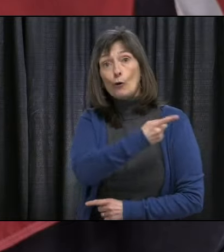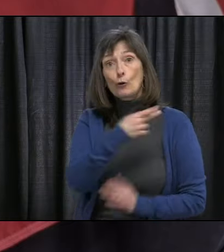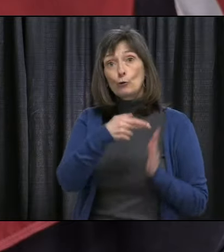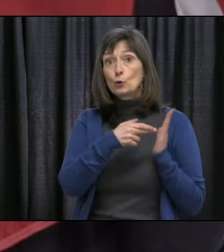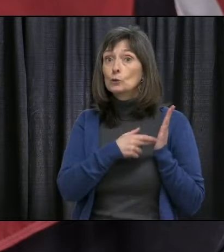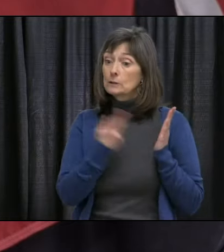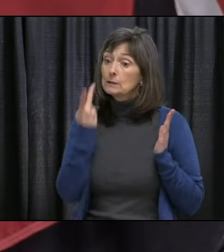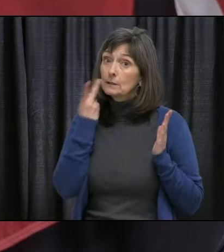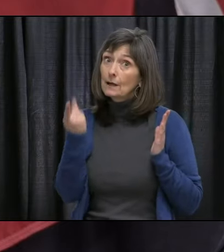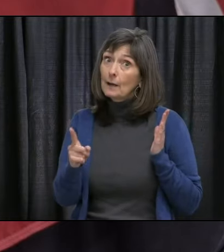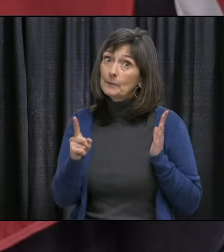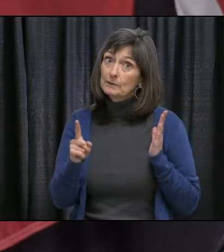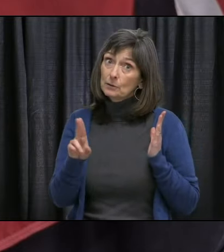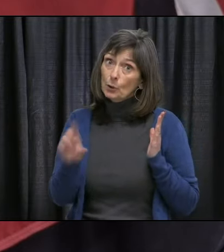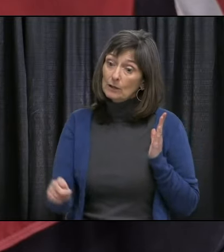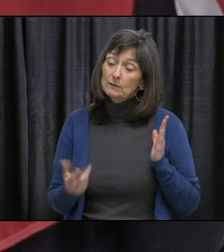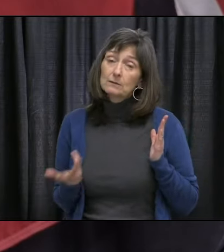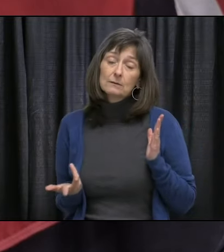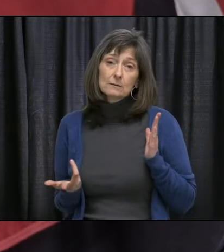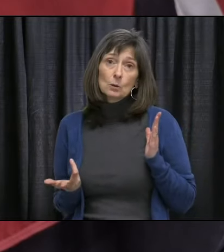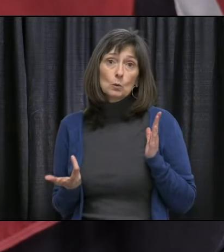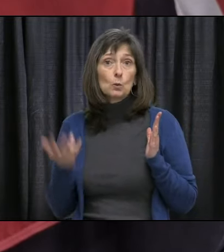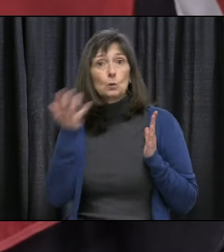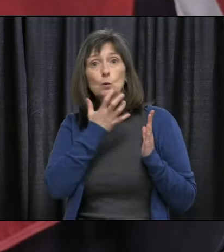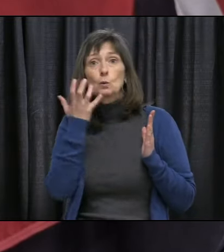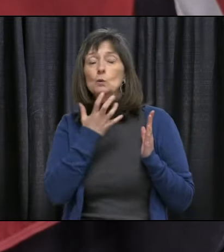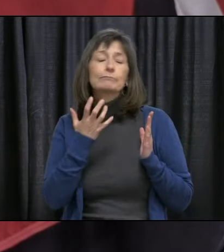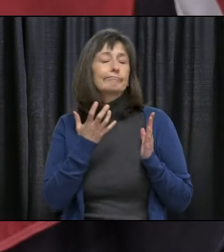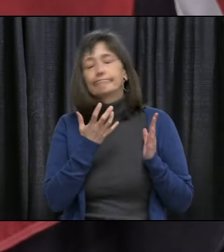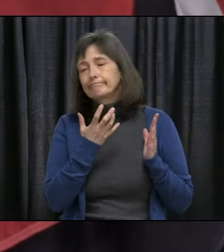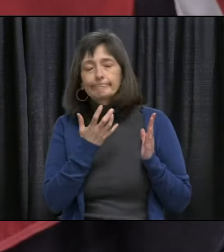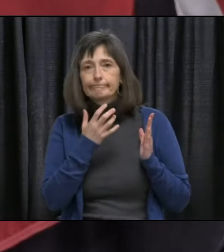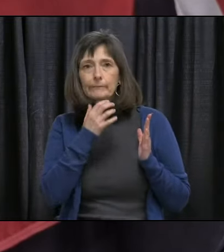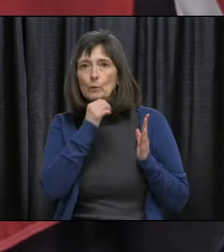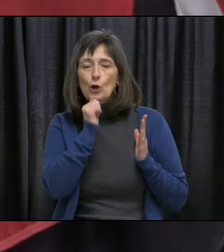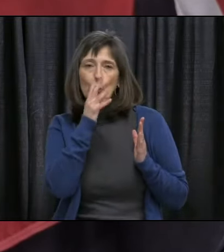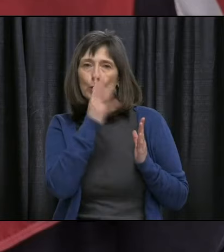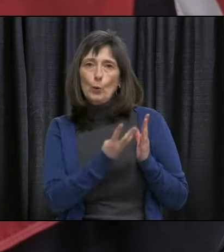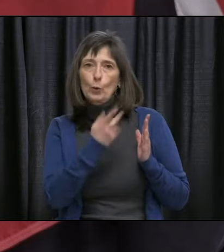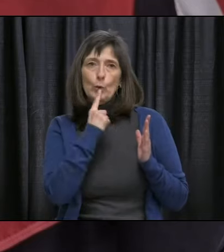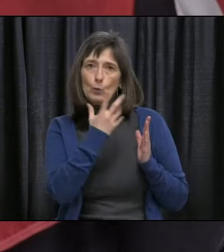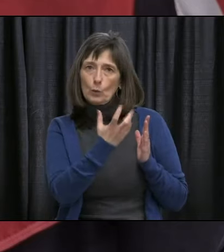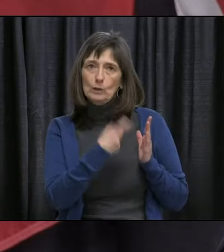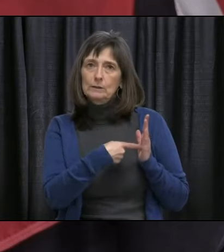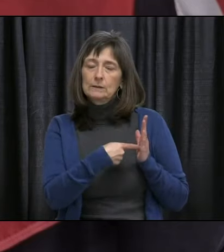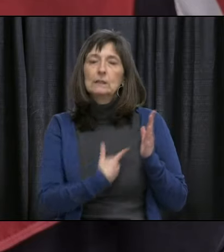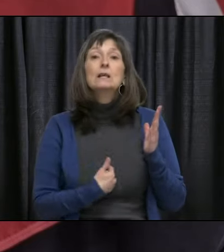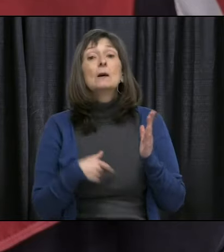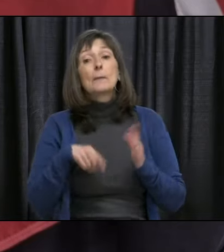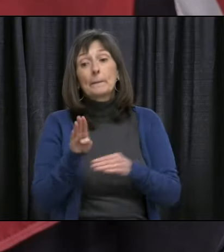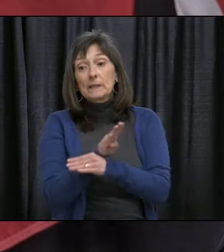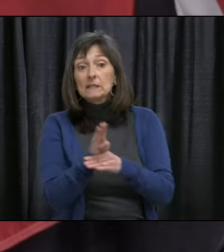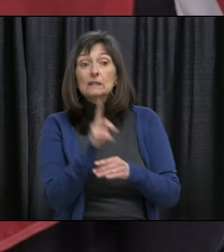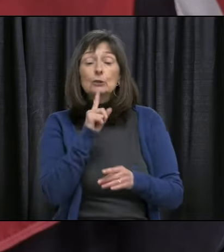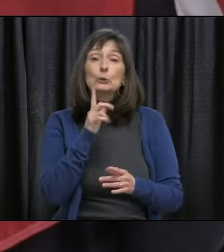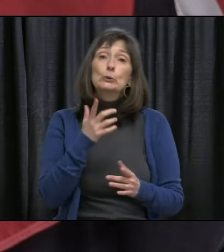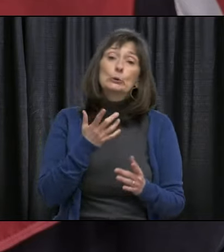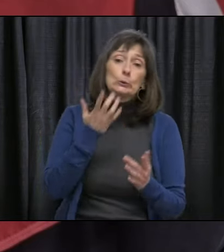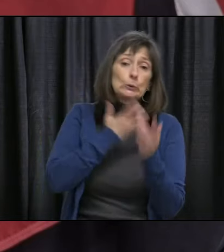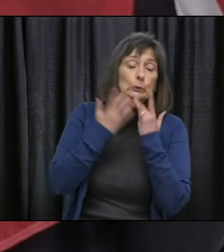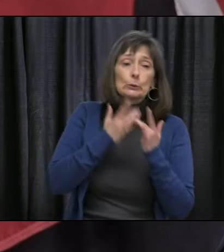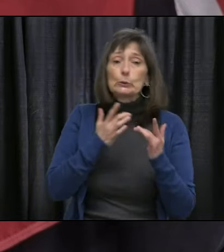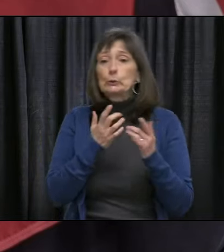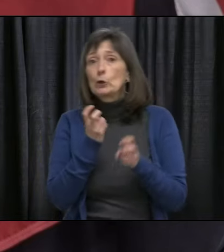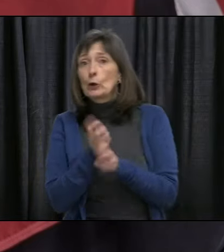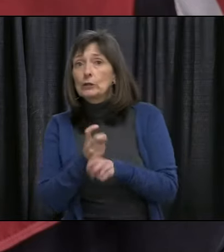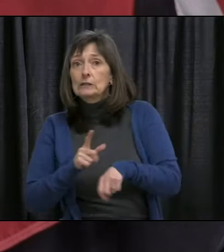are prepared to do is work with the businesses that will be that will have difficulty. And so we're working with those groups. The tourism industry